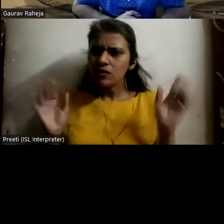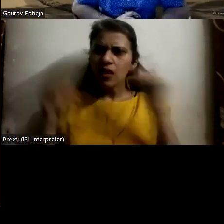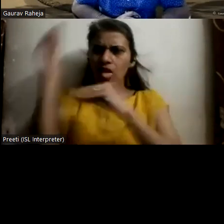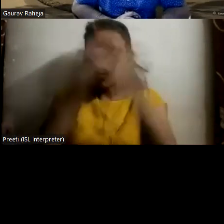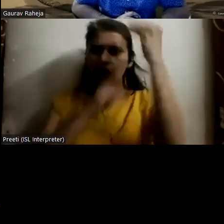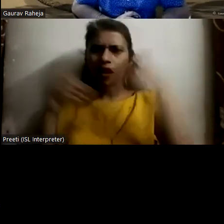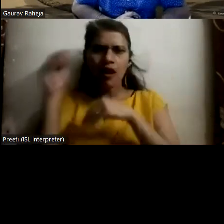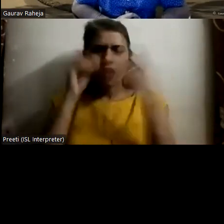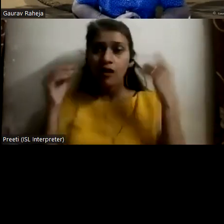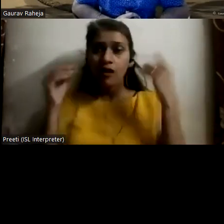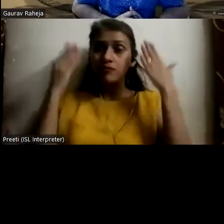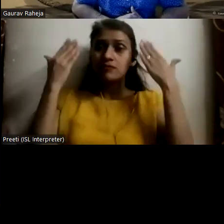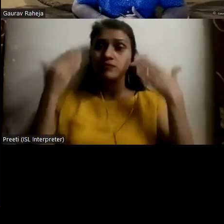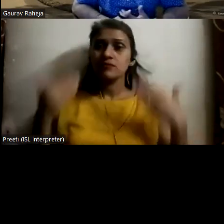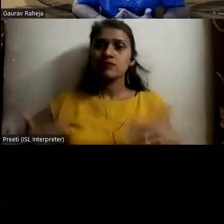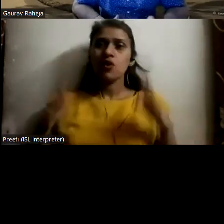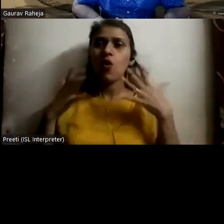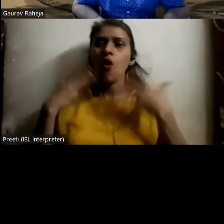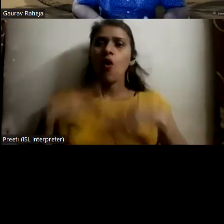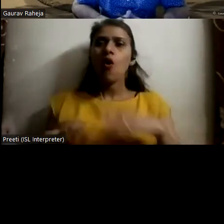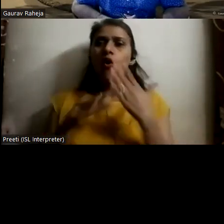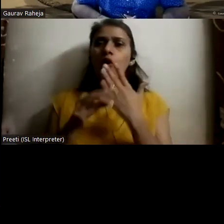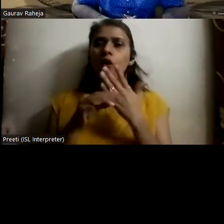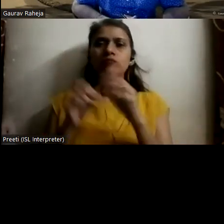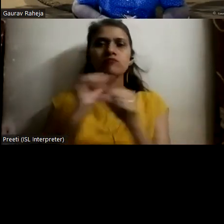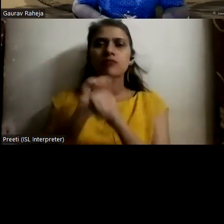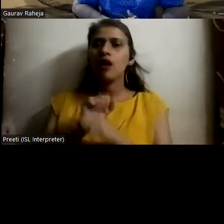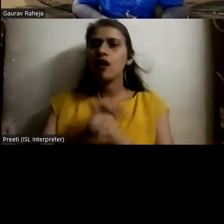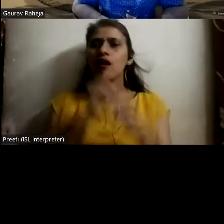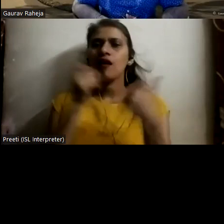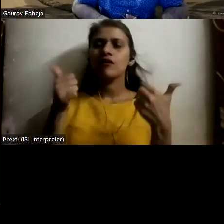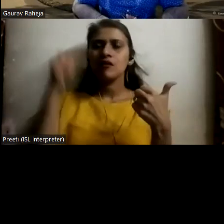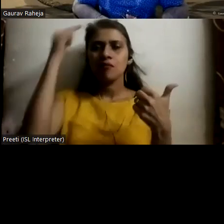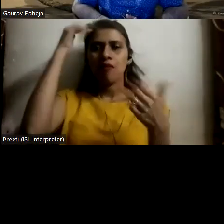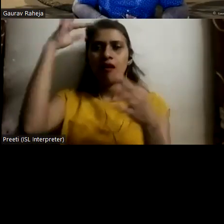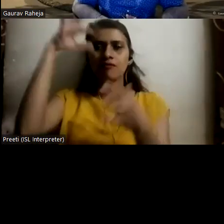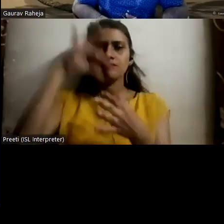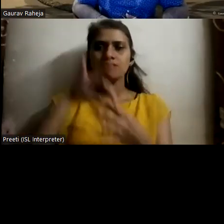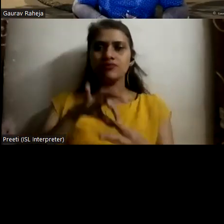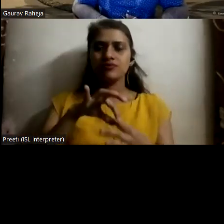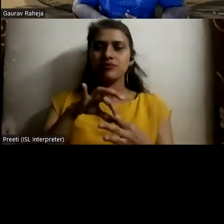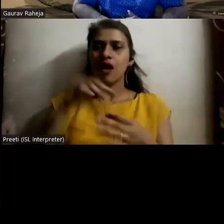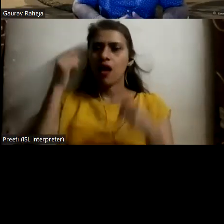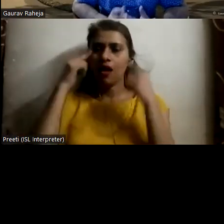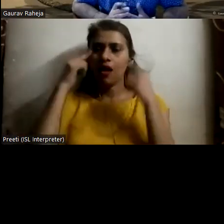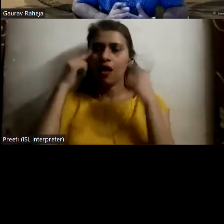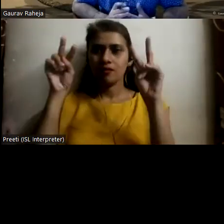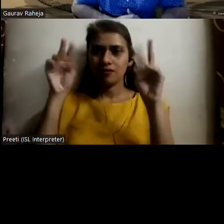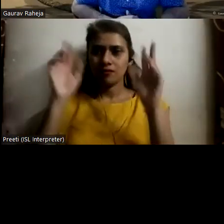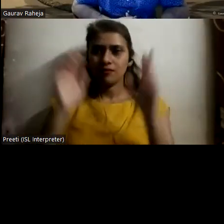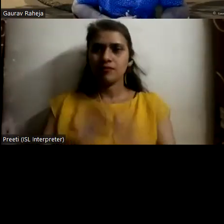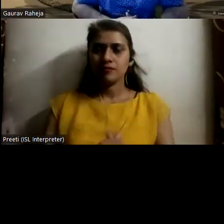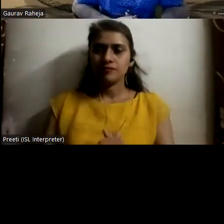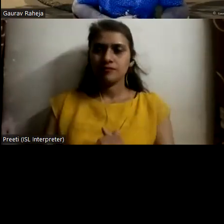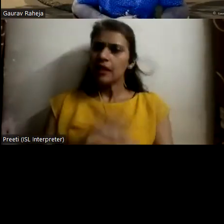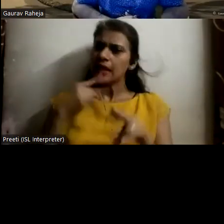together, that the human body becomes functional, isn't it? Imagine if the legs were up on the